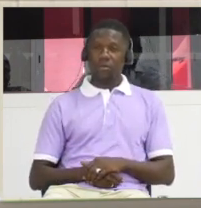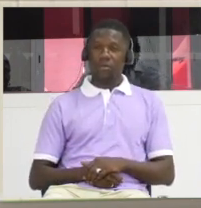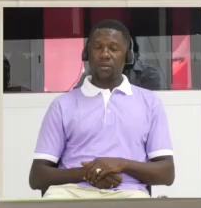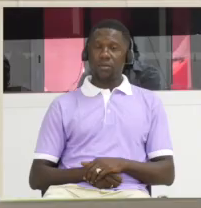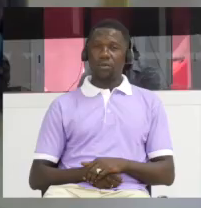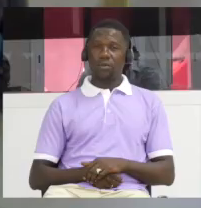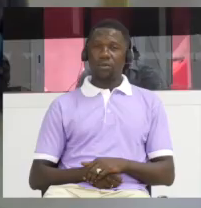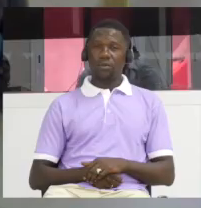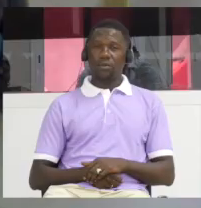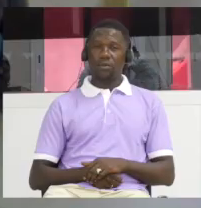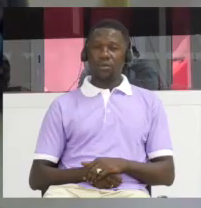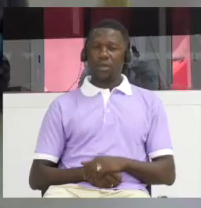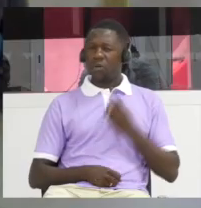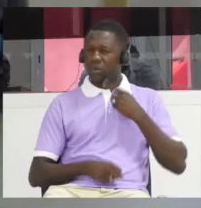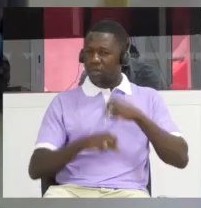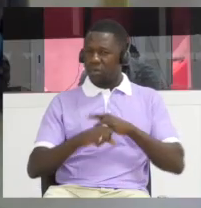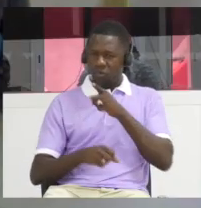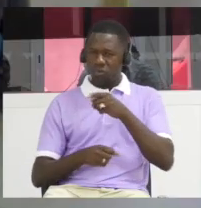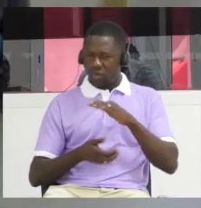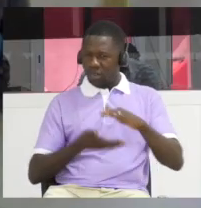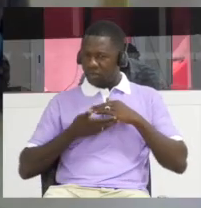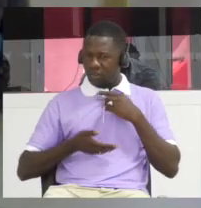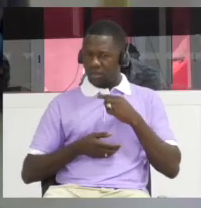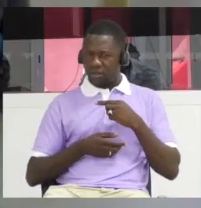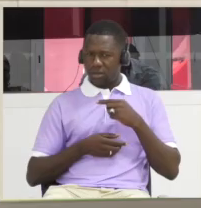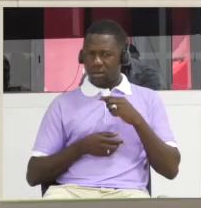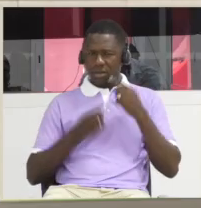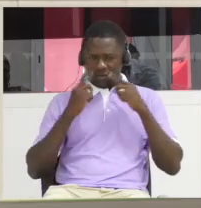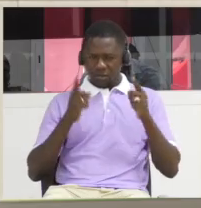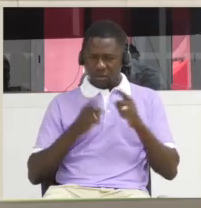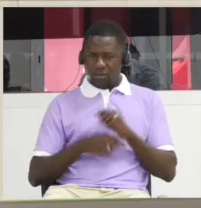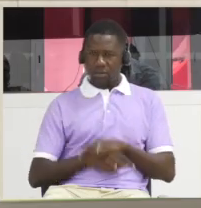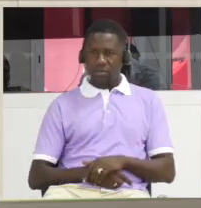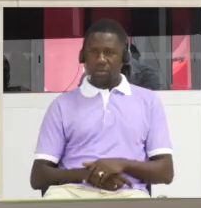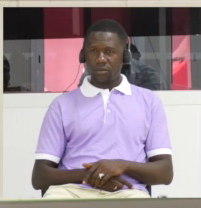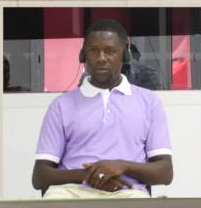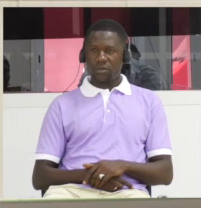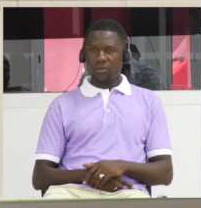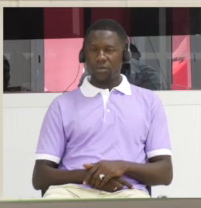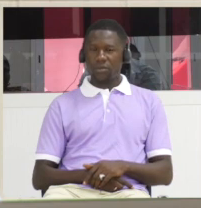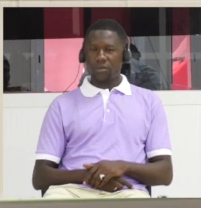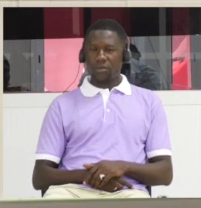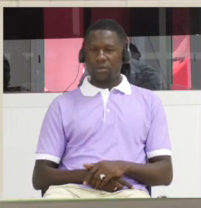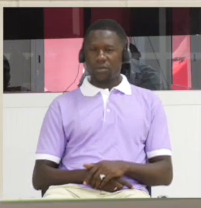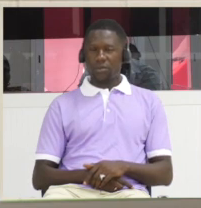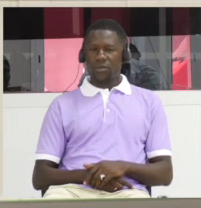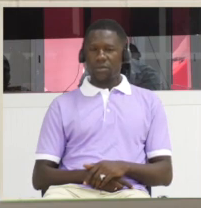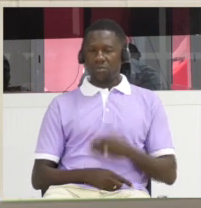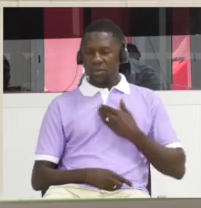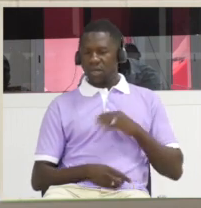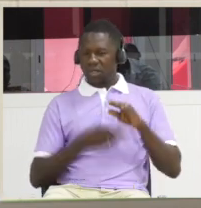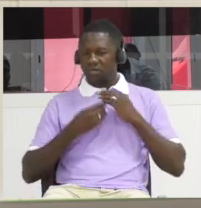At what stage did you receive this information? No, this was well after the coup. You mean well after the coup? No, after the coup,